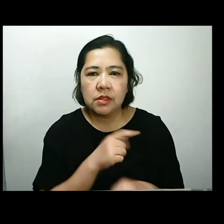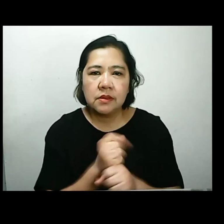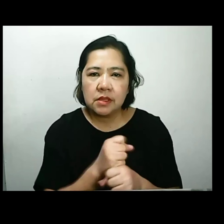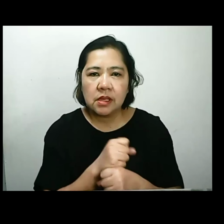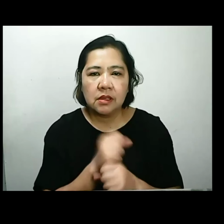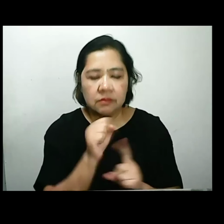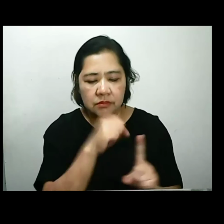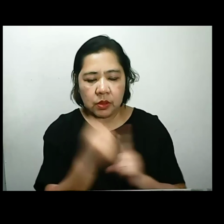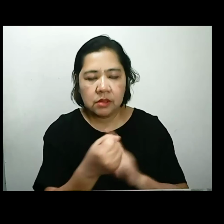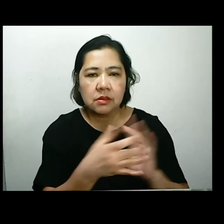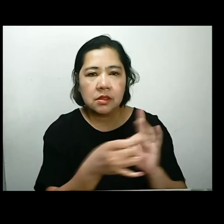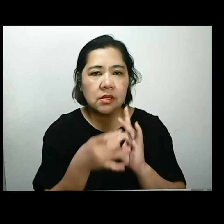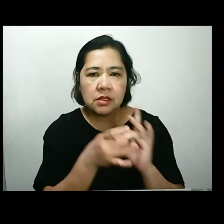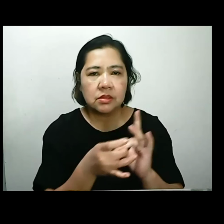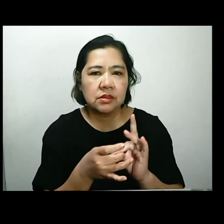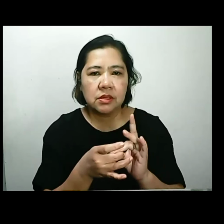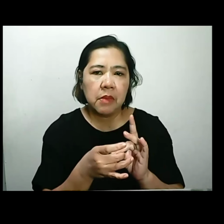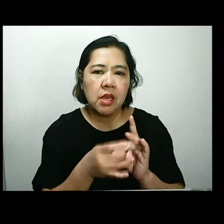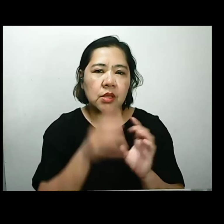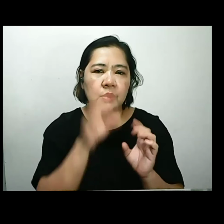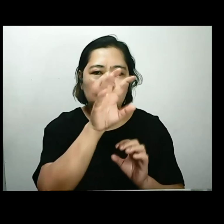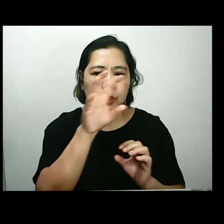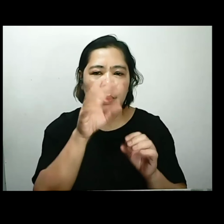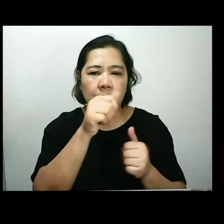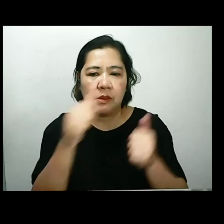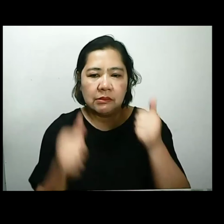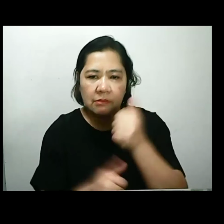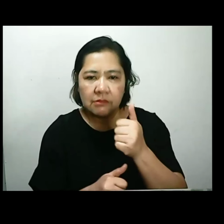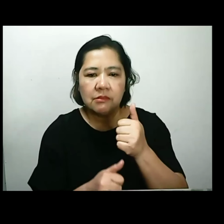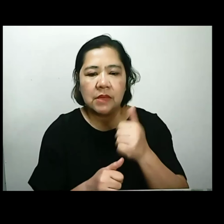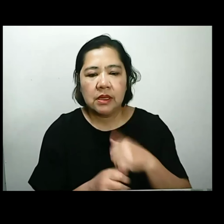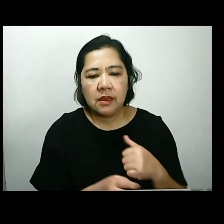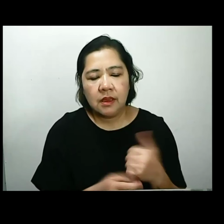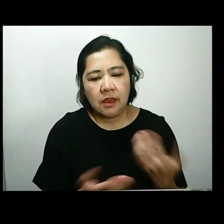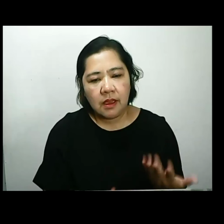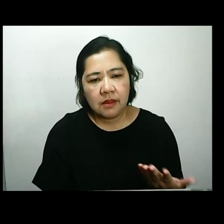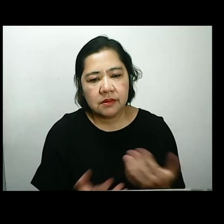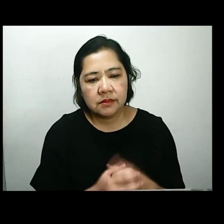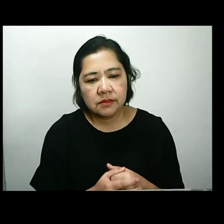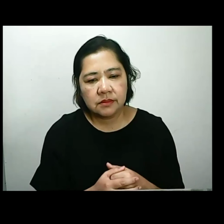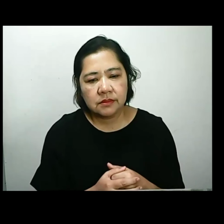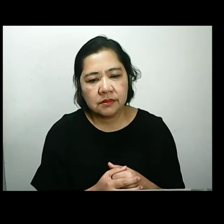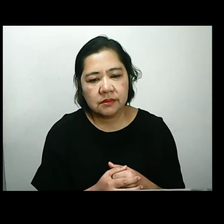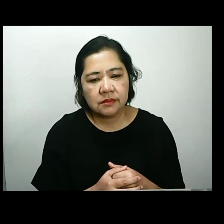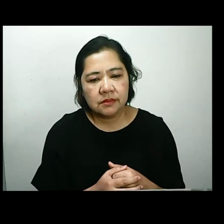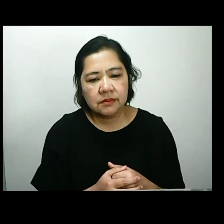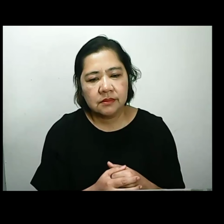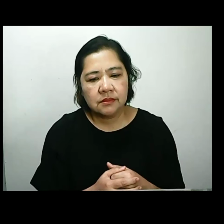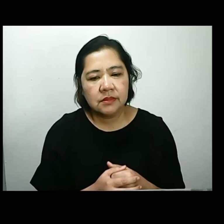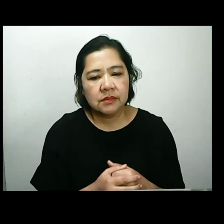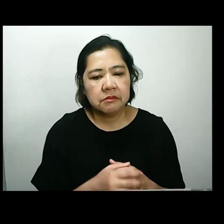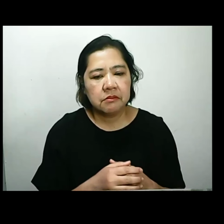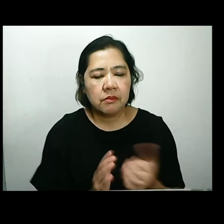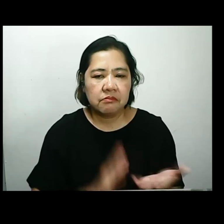of relationships hierarchies. You know, I go down there and you know, get information from